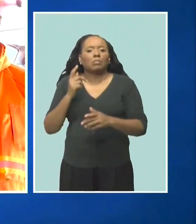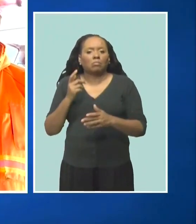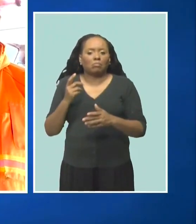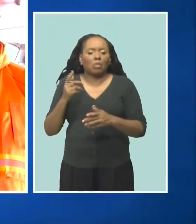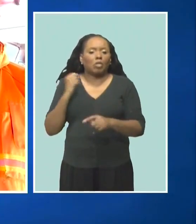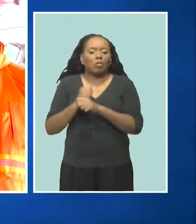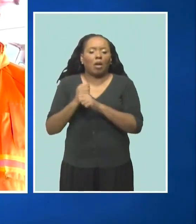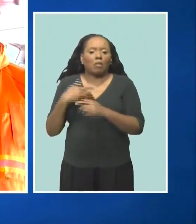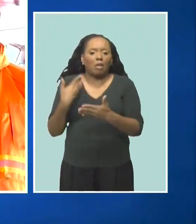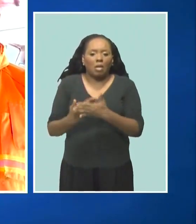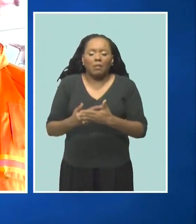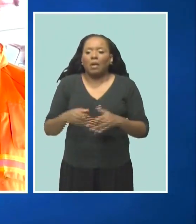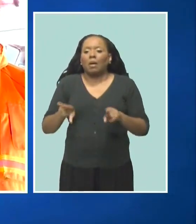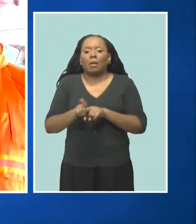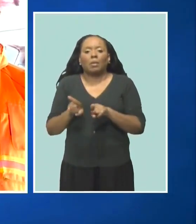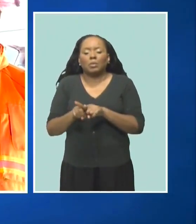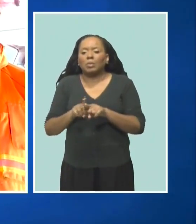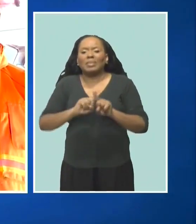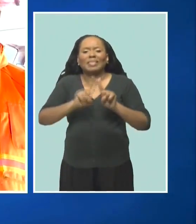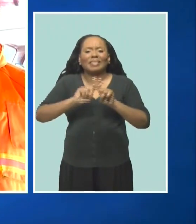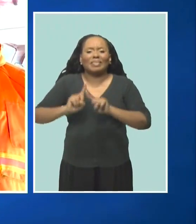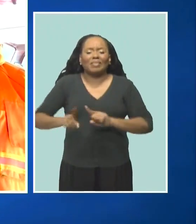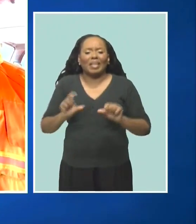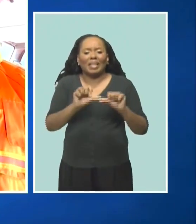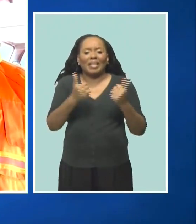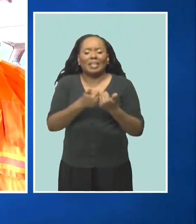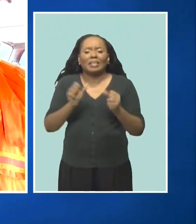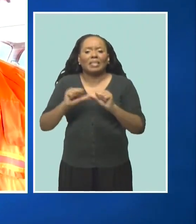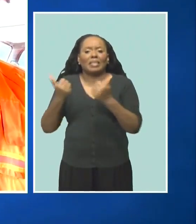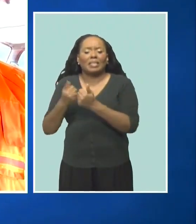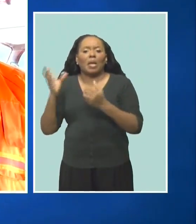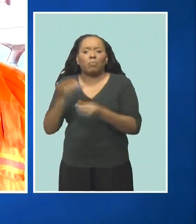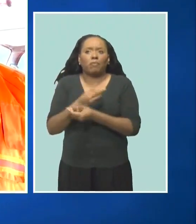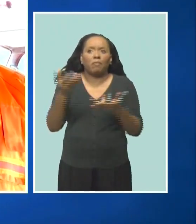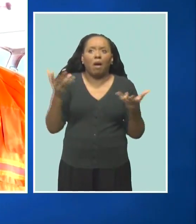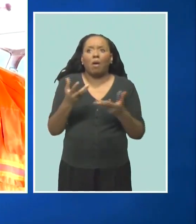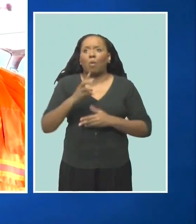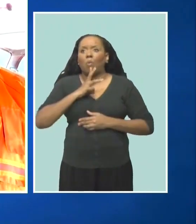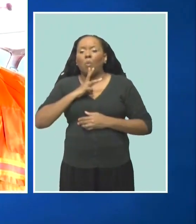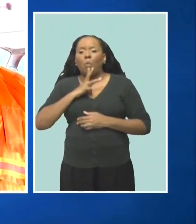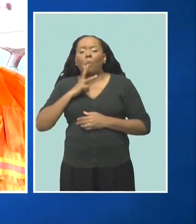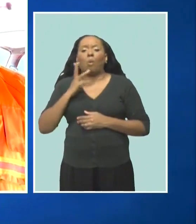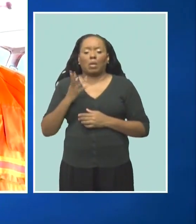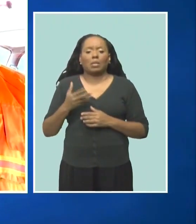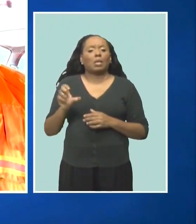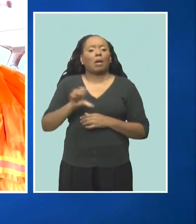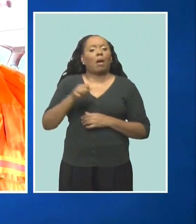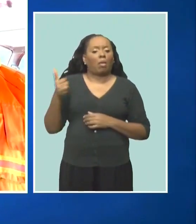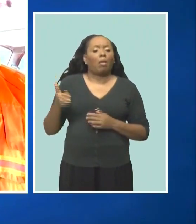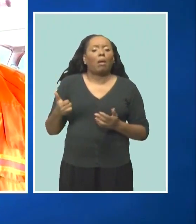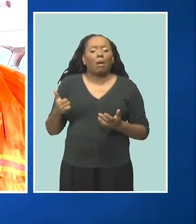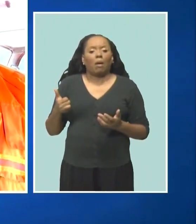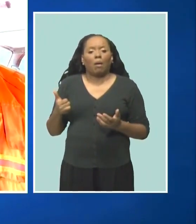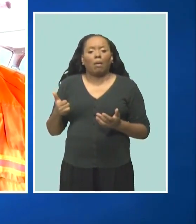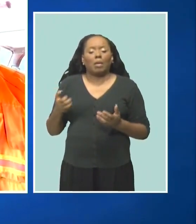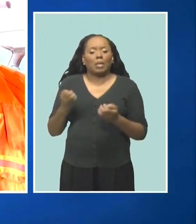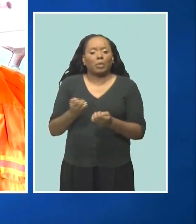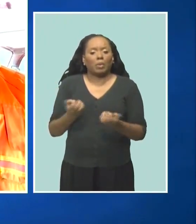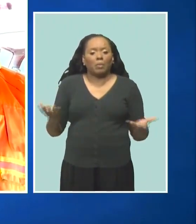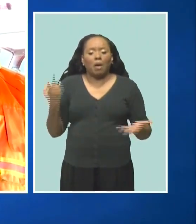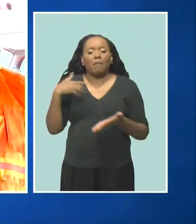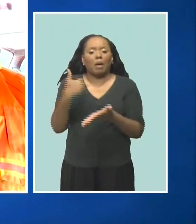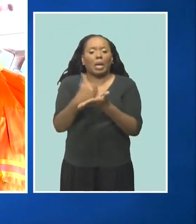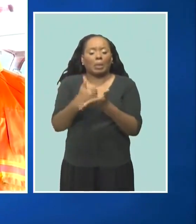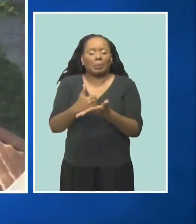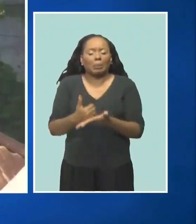the DEOs and the roving response team in providing water, tent, and some other equipment to assist